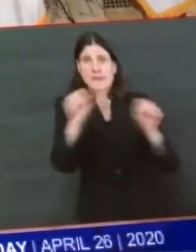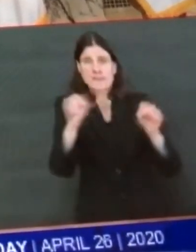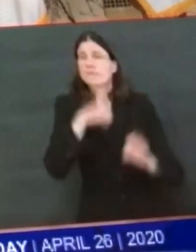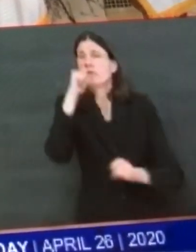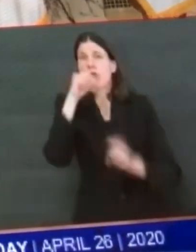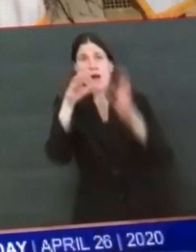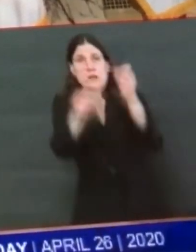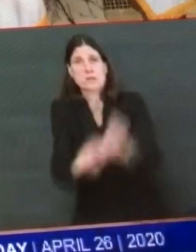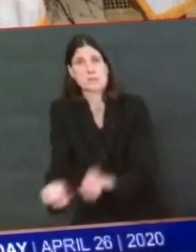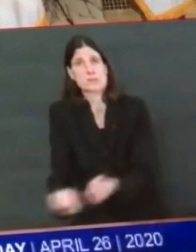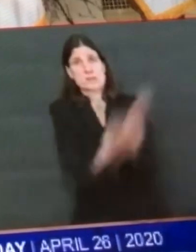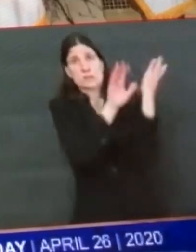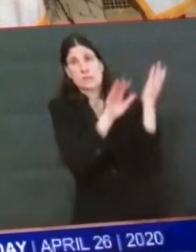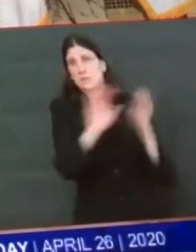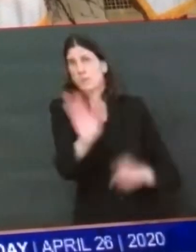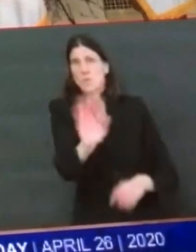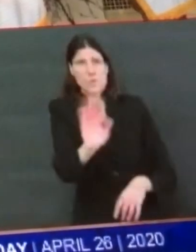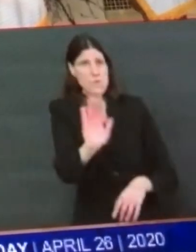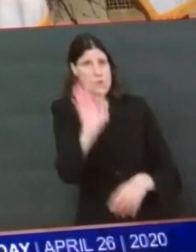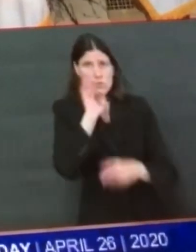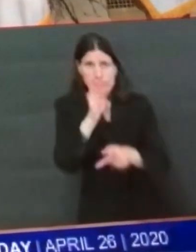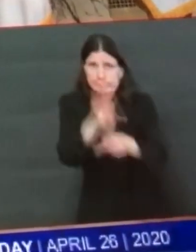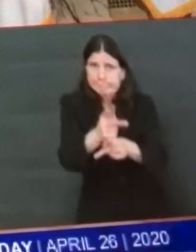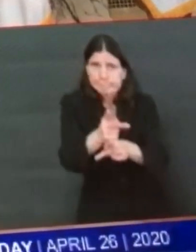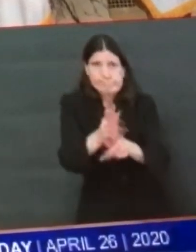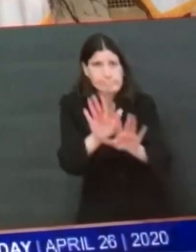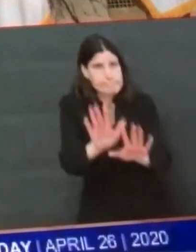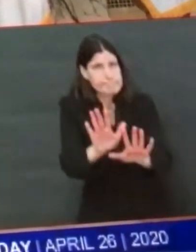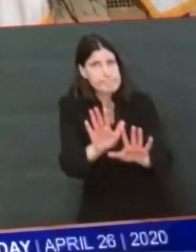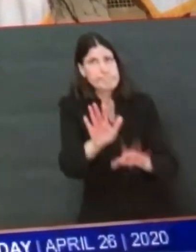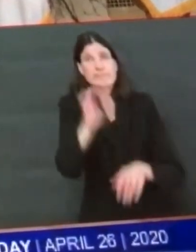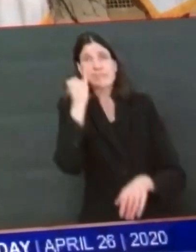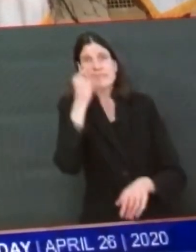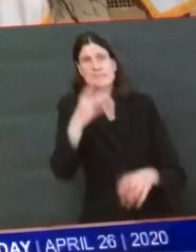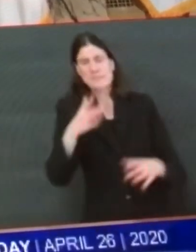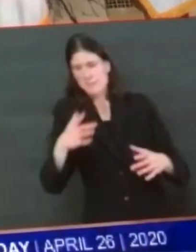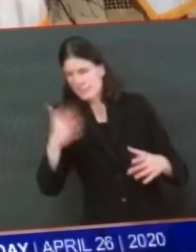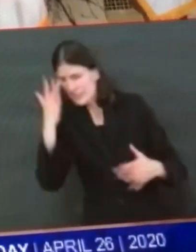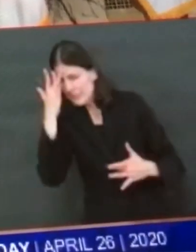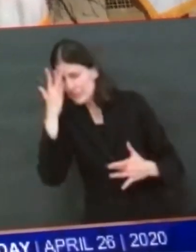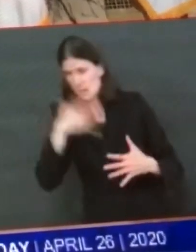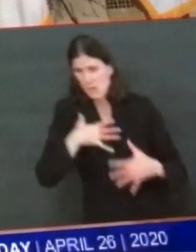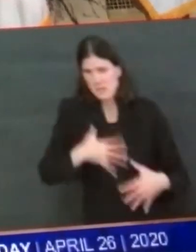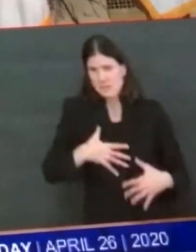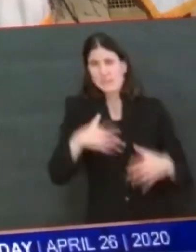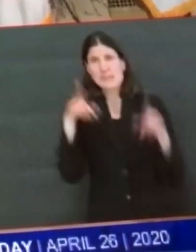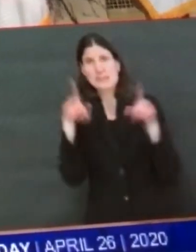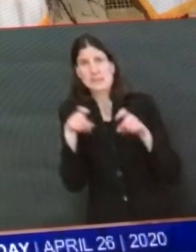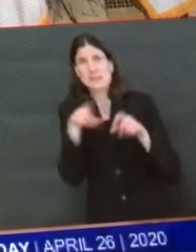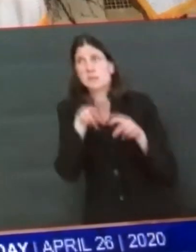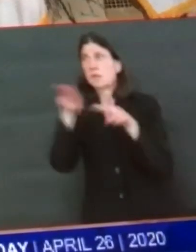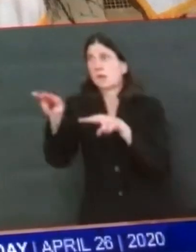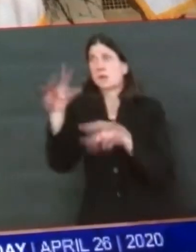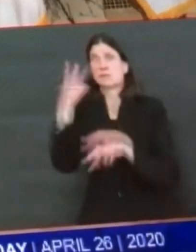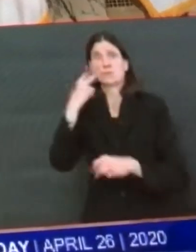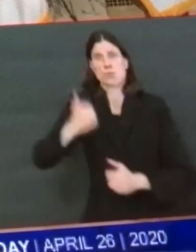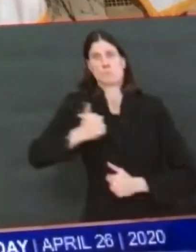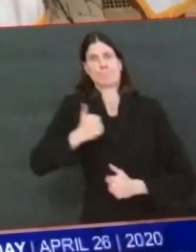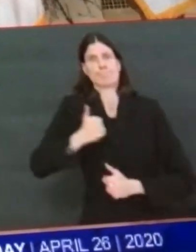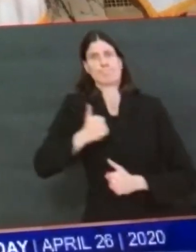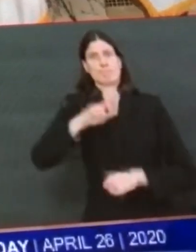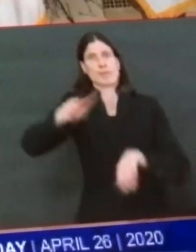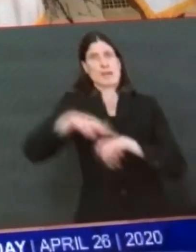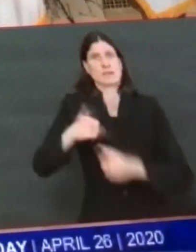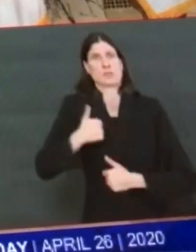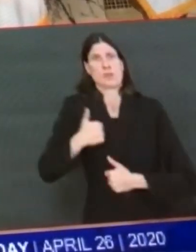said this in the past. You might show up and see people in uniform. These are not ICE agents. These are